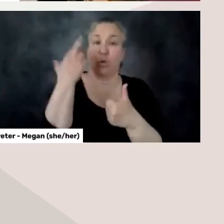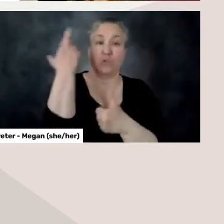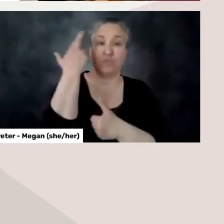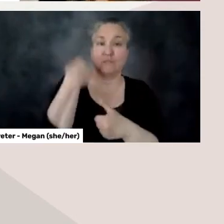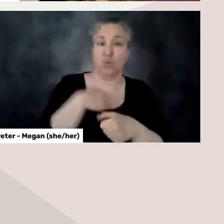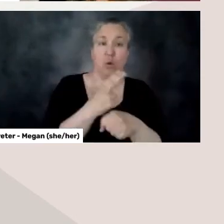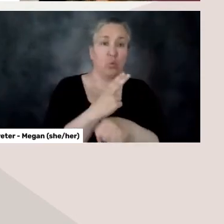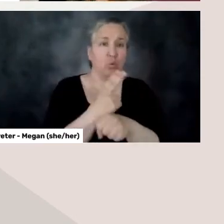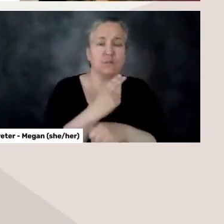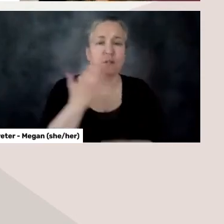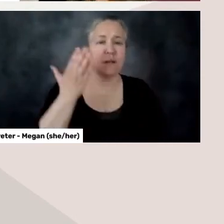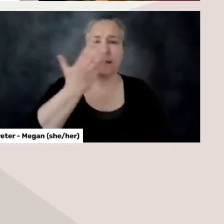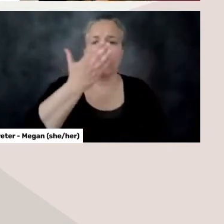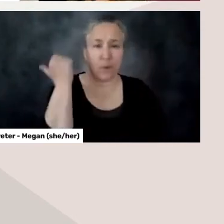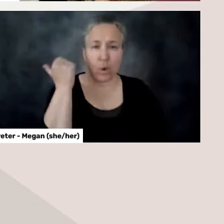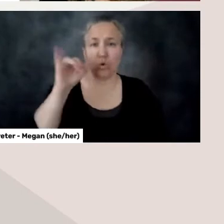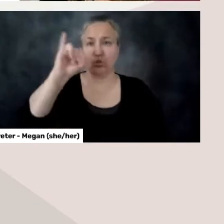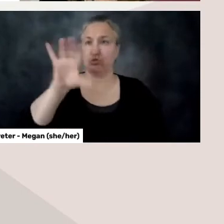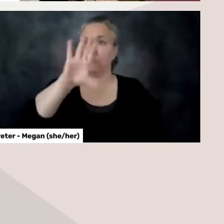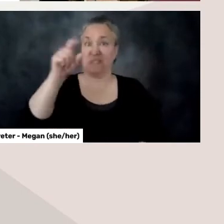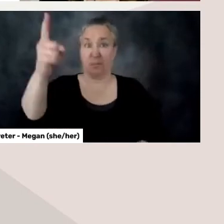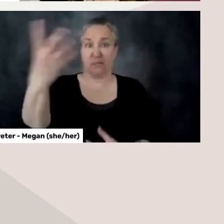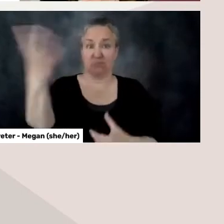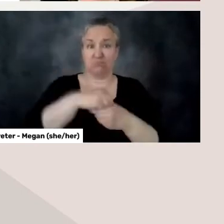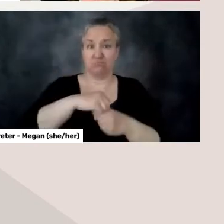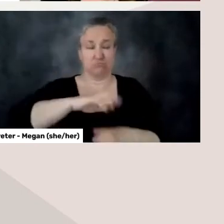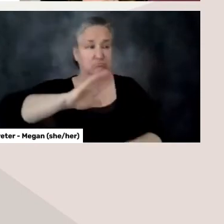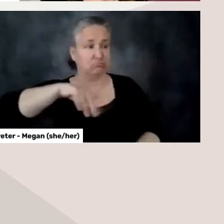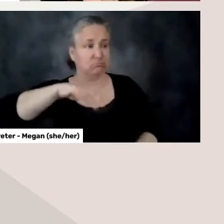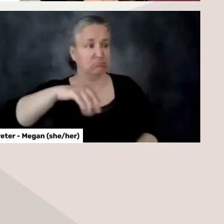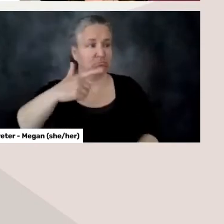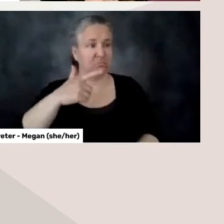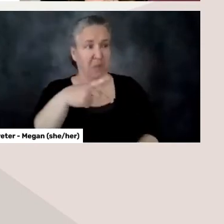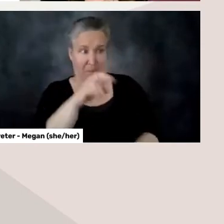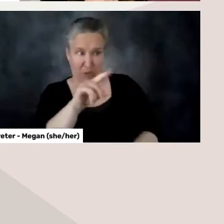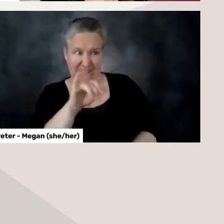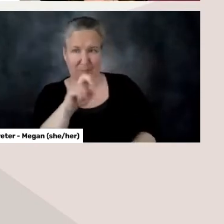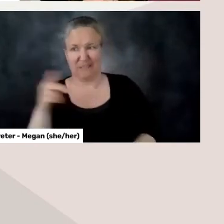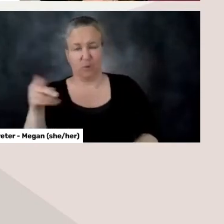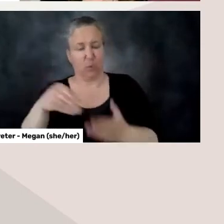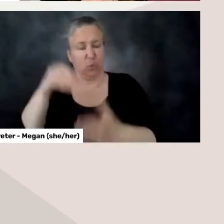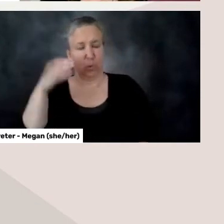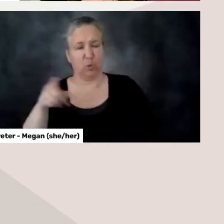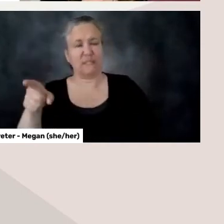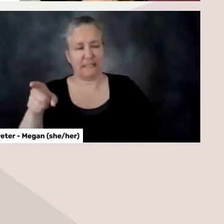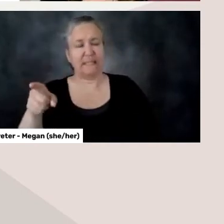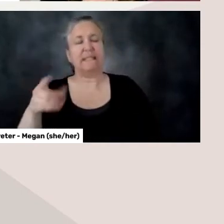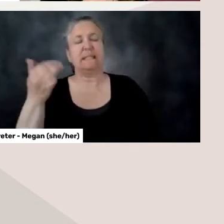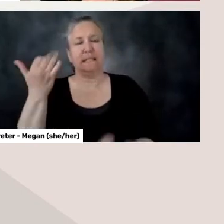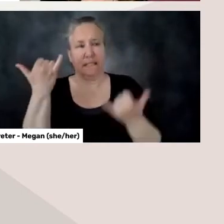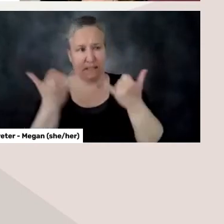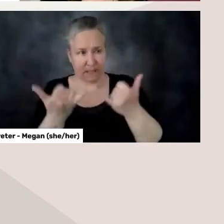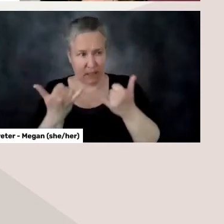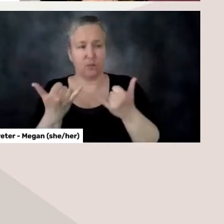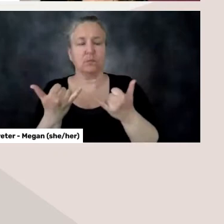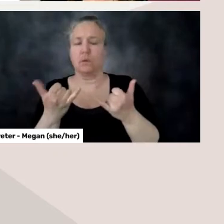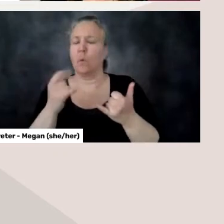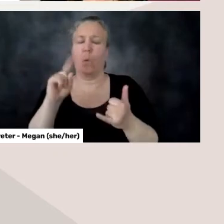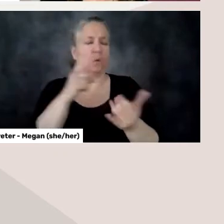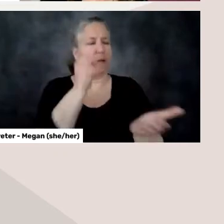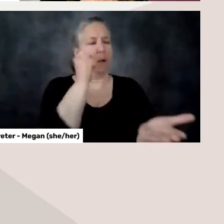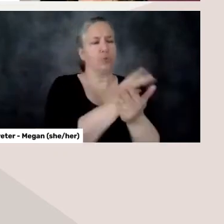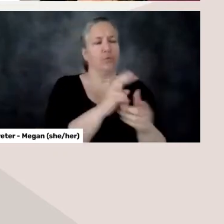because the insurance companies come in and say, Herceptin costs too much money. So now we will only